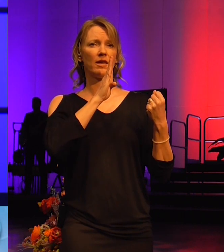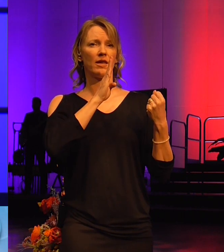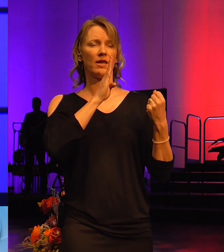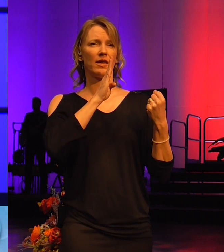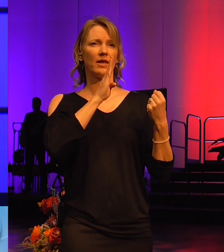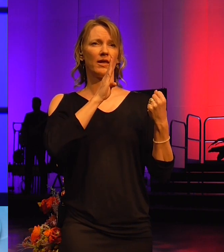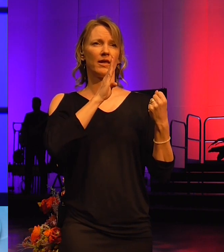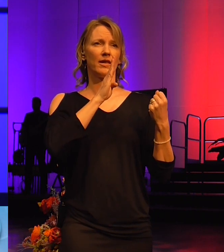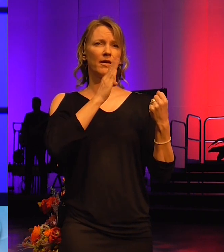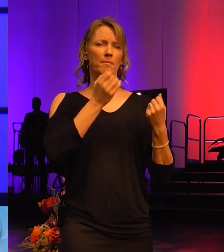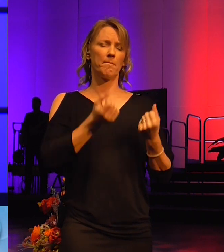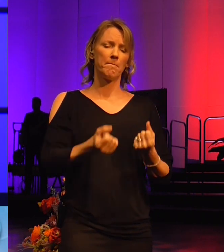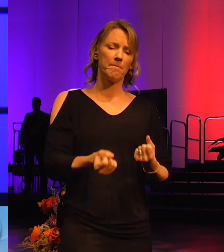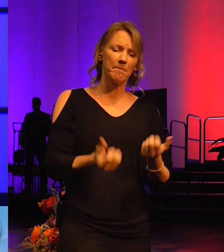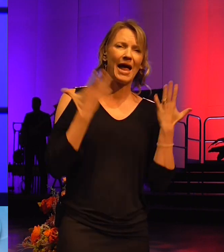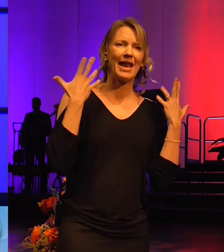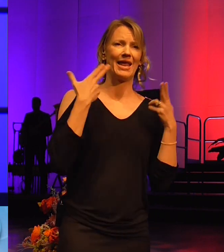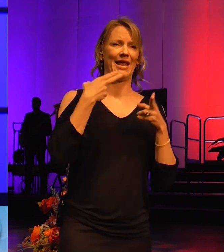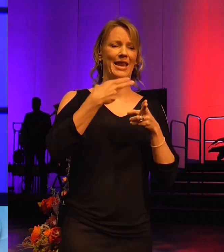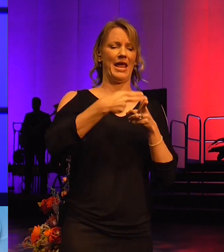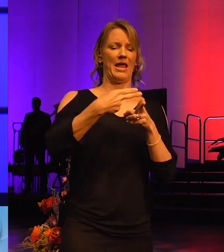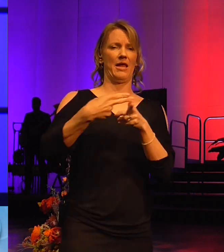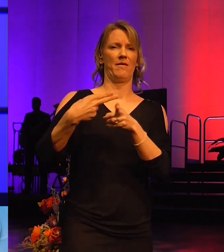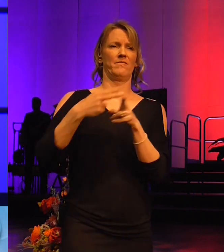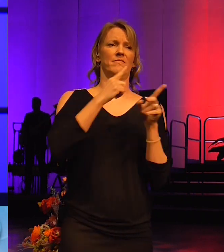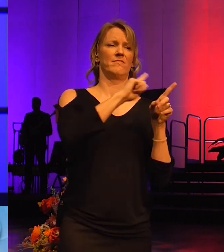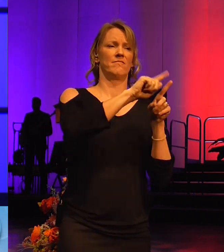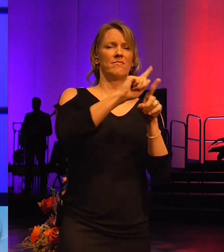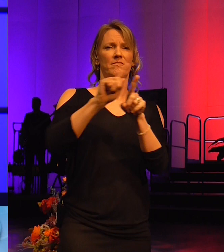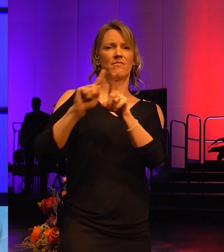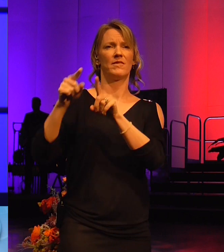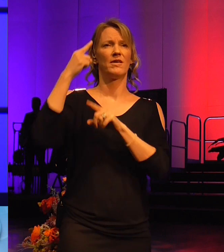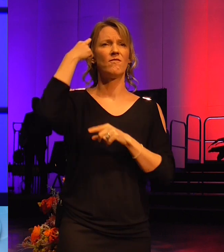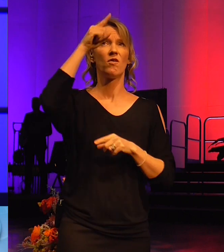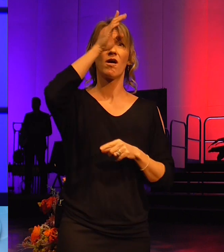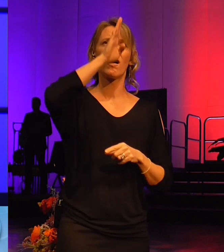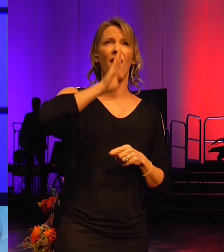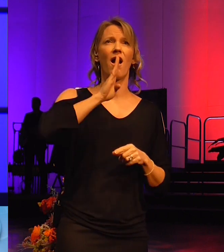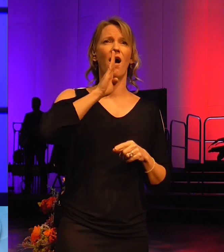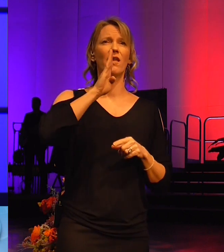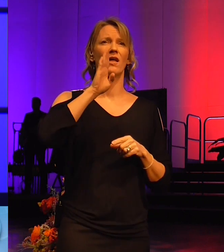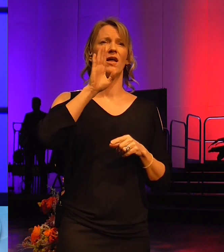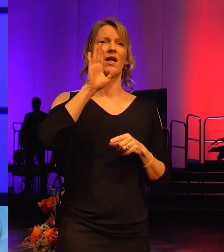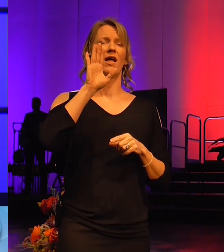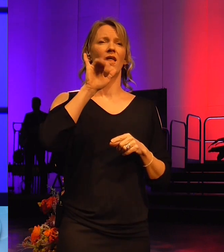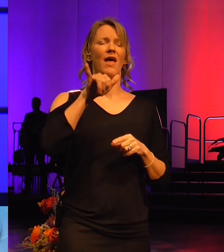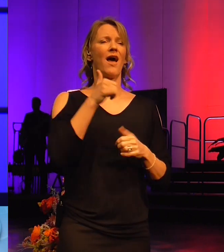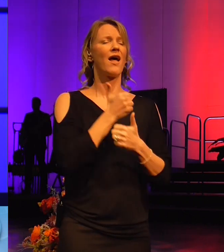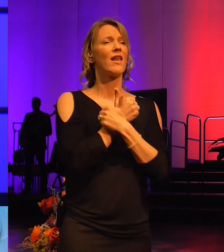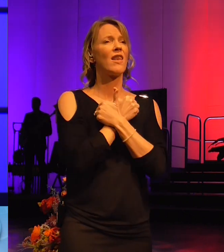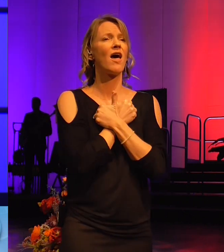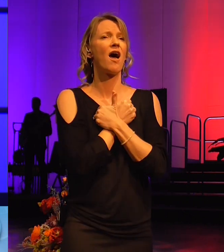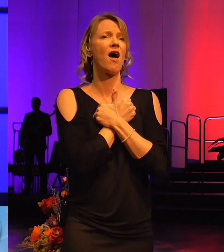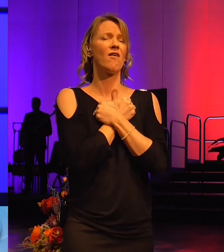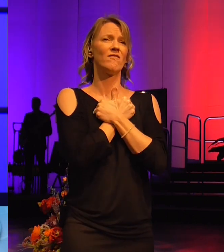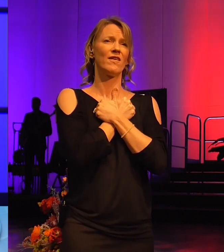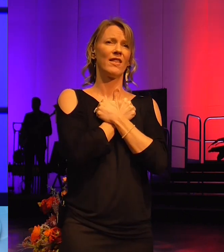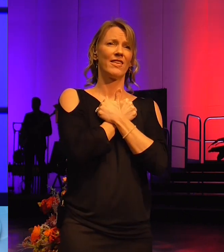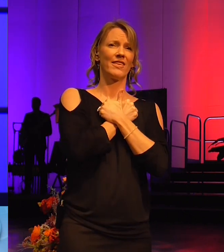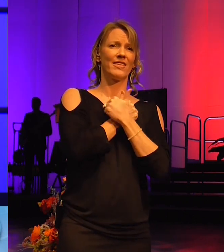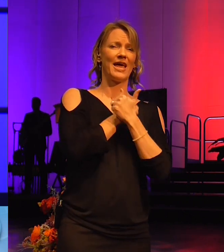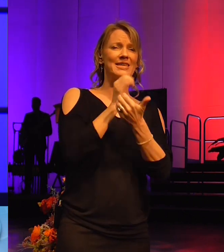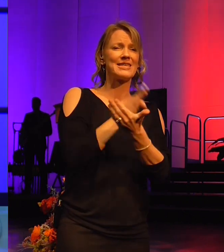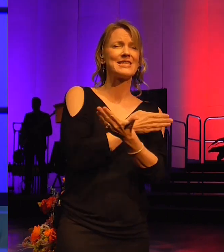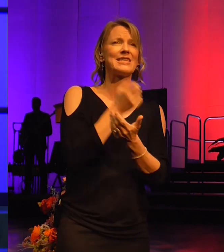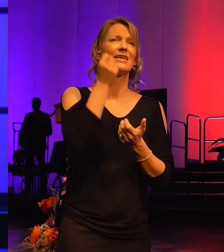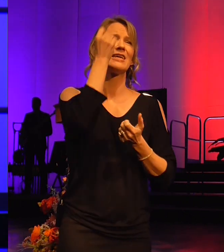the many, many, many, many names for God, that harmonic love that sings and